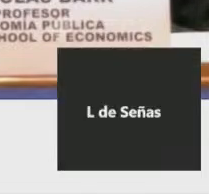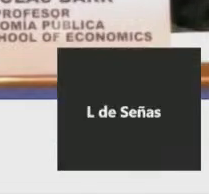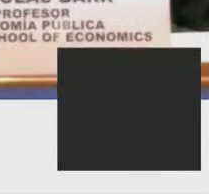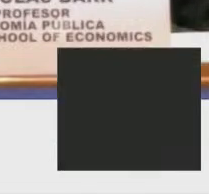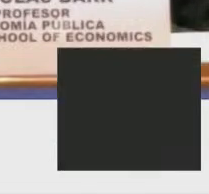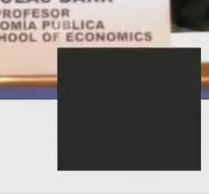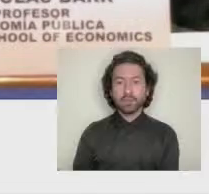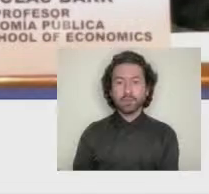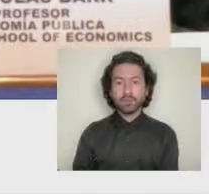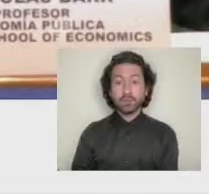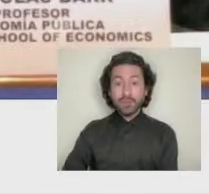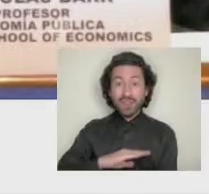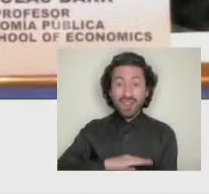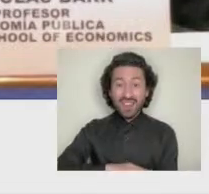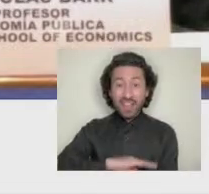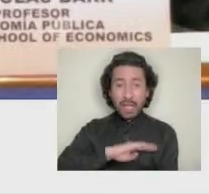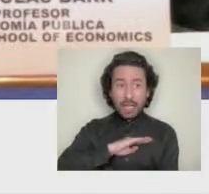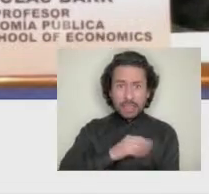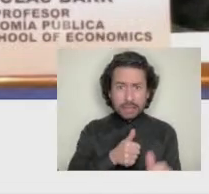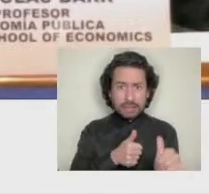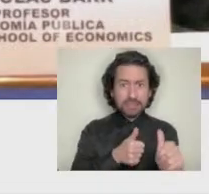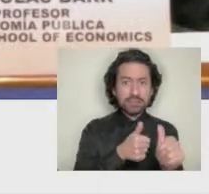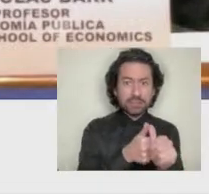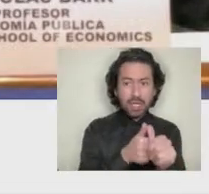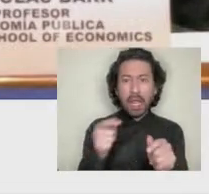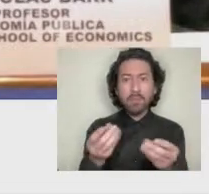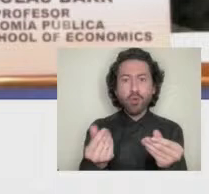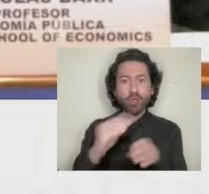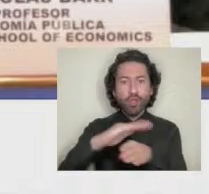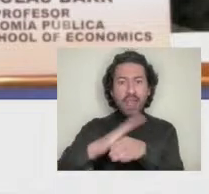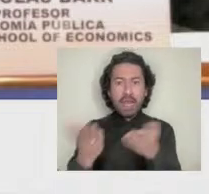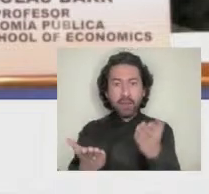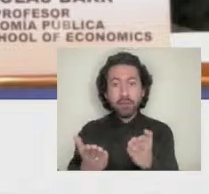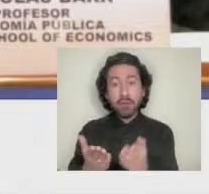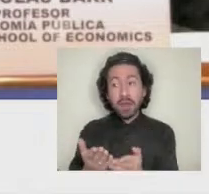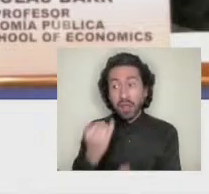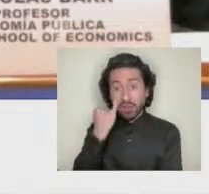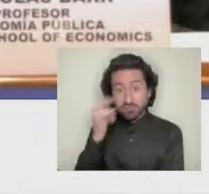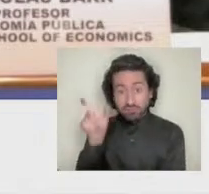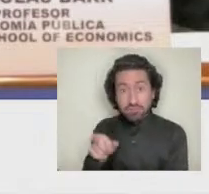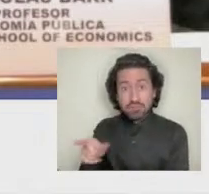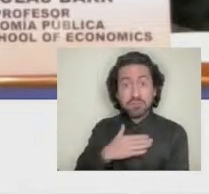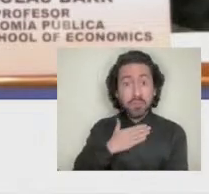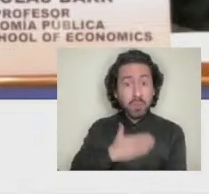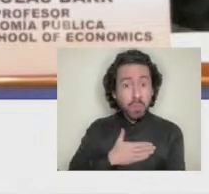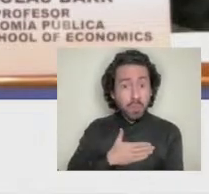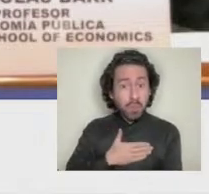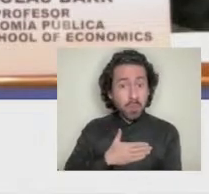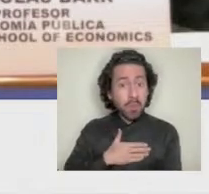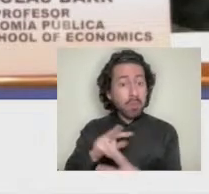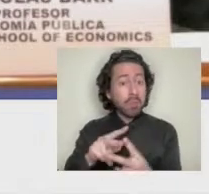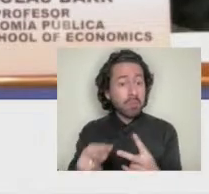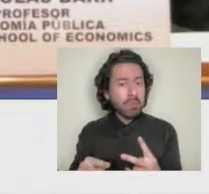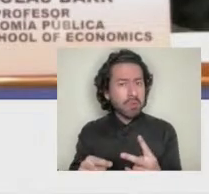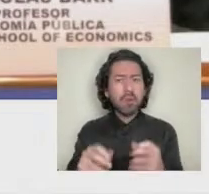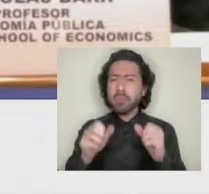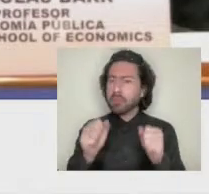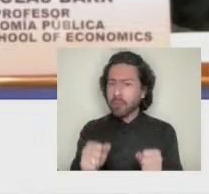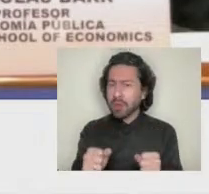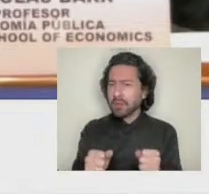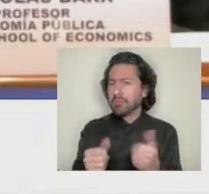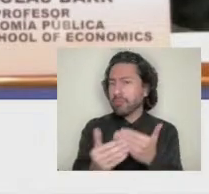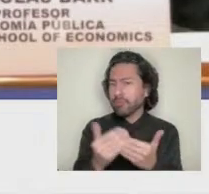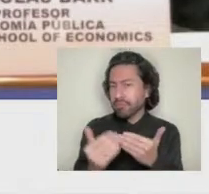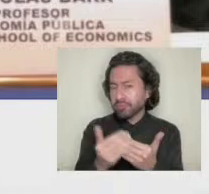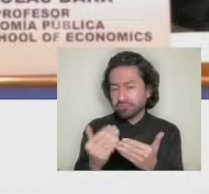make a choice, they've got a very small menu of simple choices. They can choose a higher risk fund with